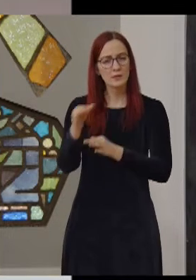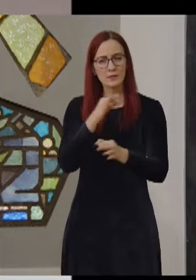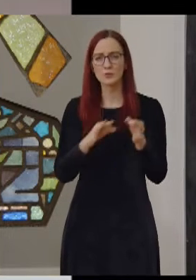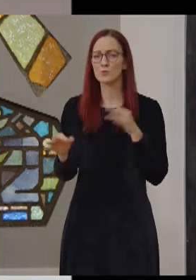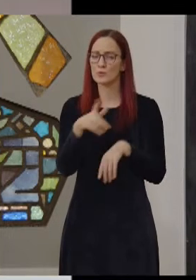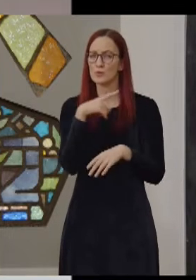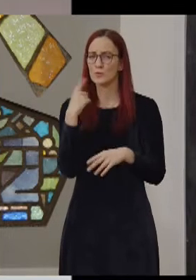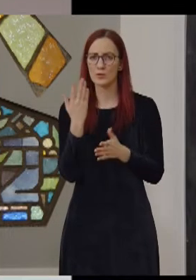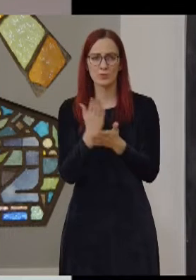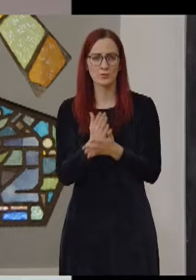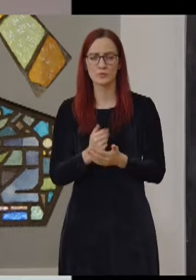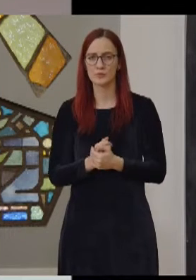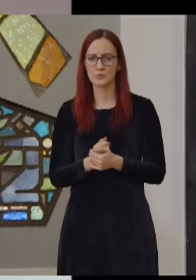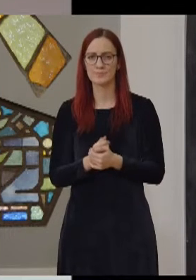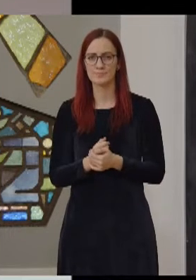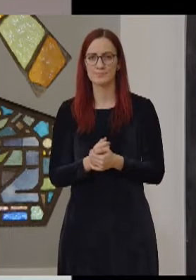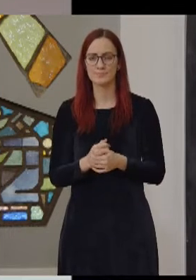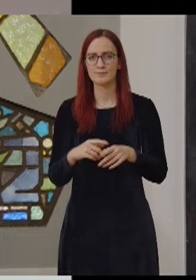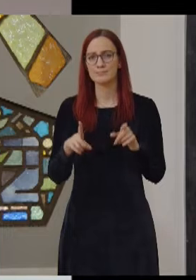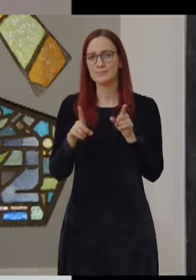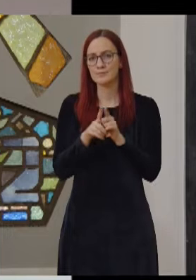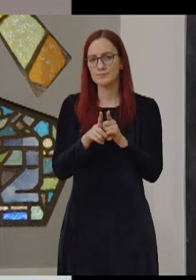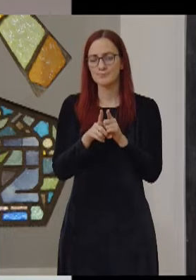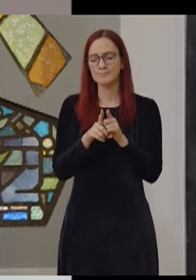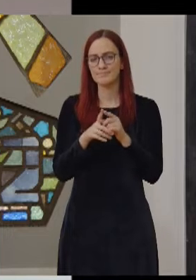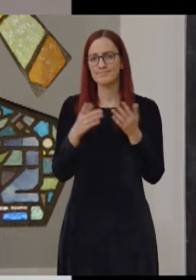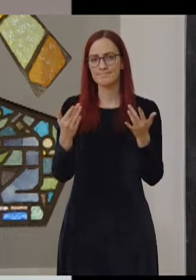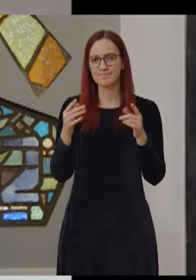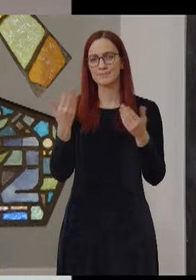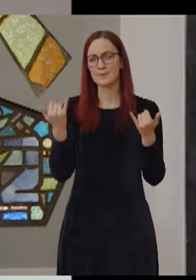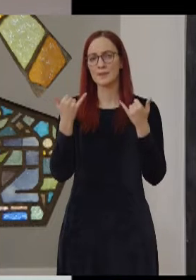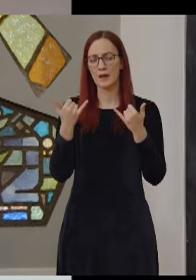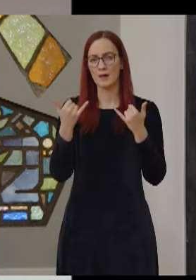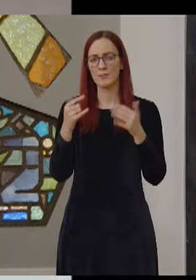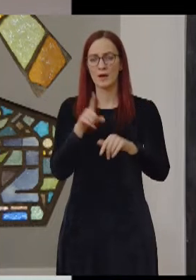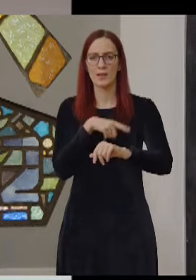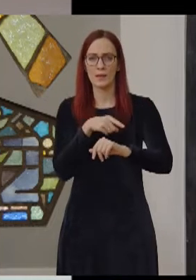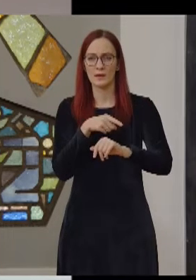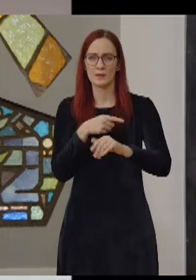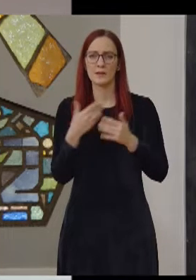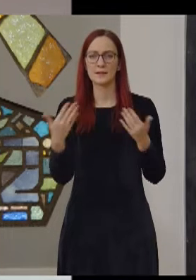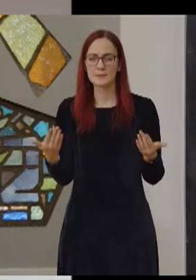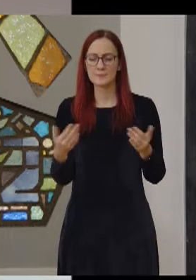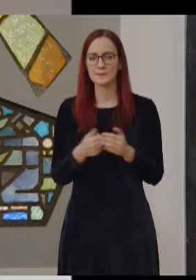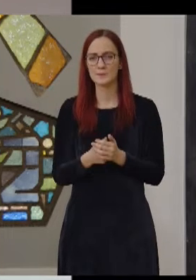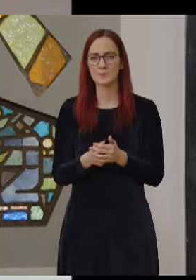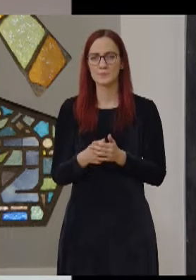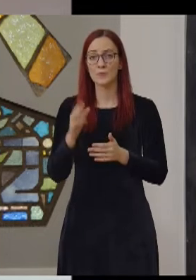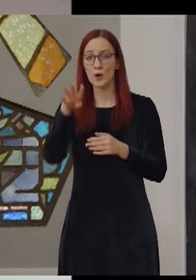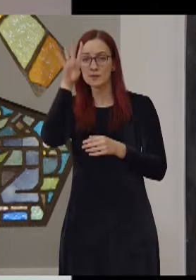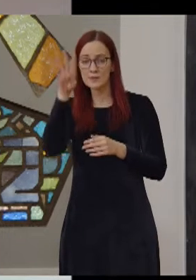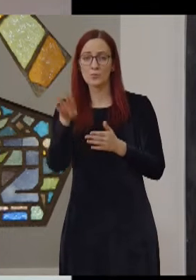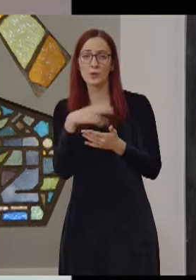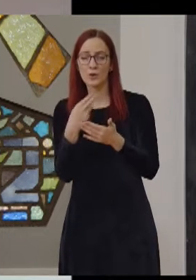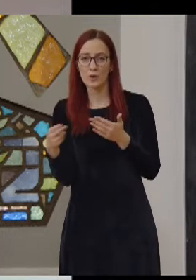we have very many debate when it comes to women's rights. Therefore, women are very